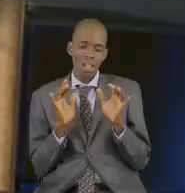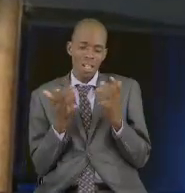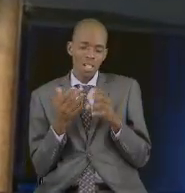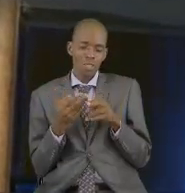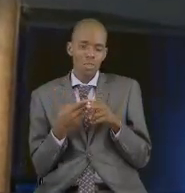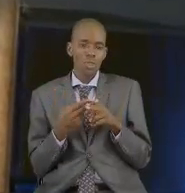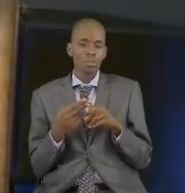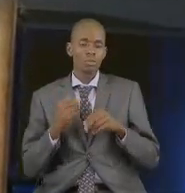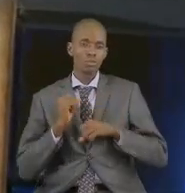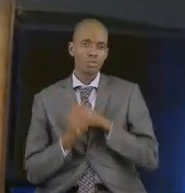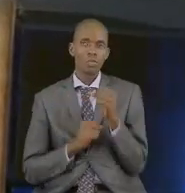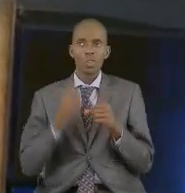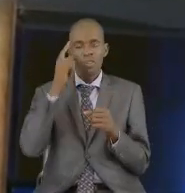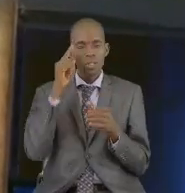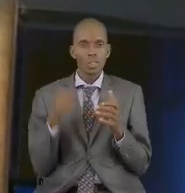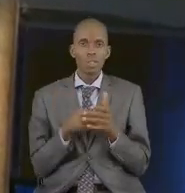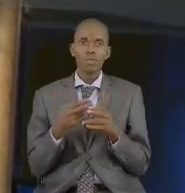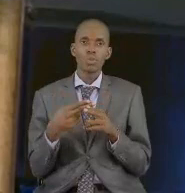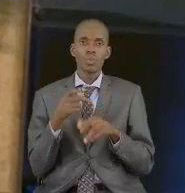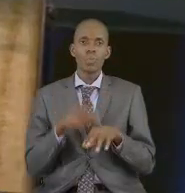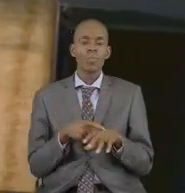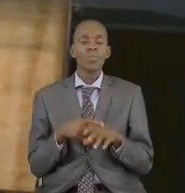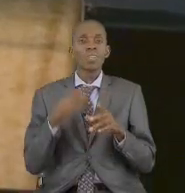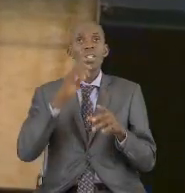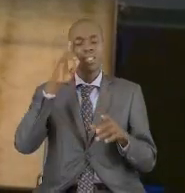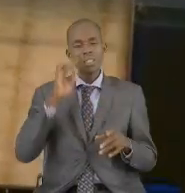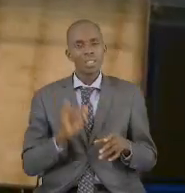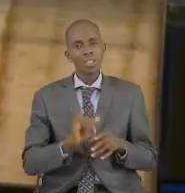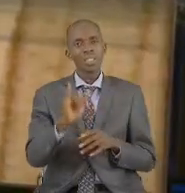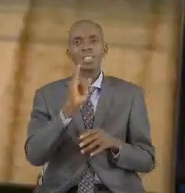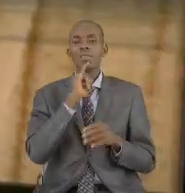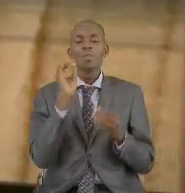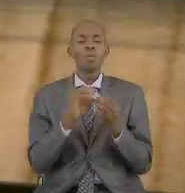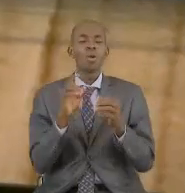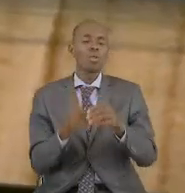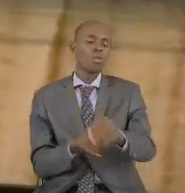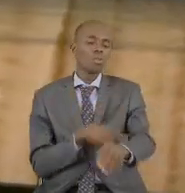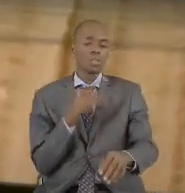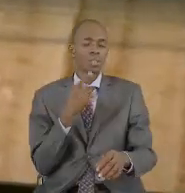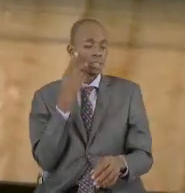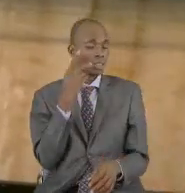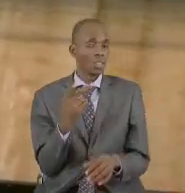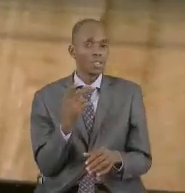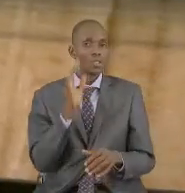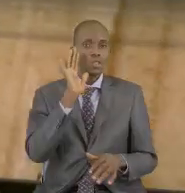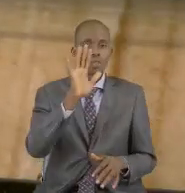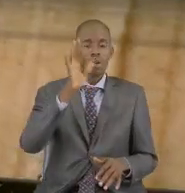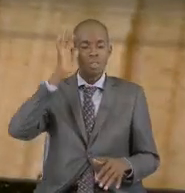present time. Eternity is longer. Let me put it this way. Your destiny